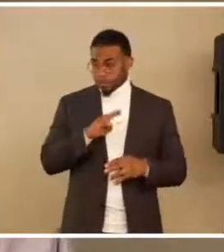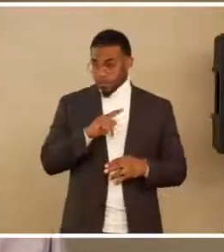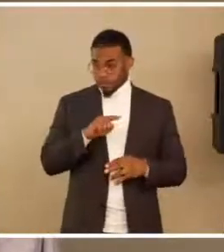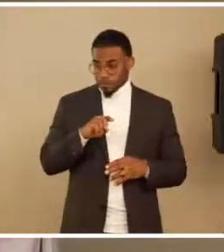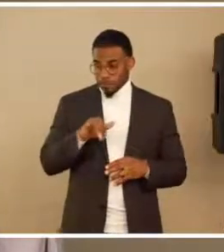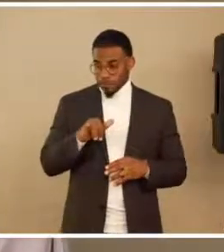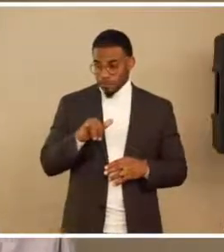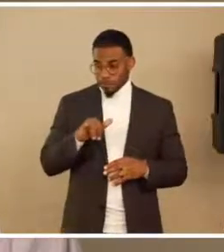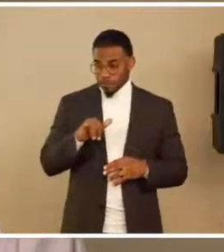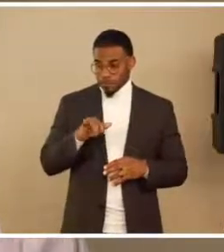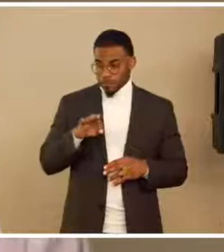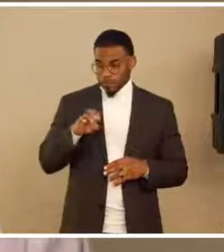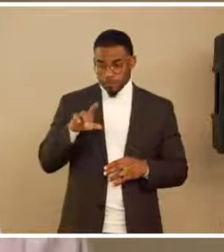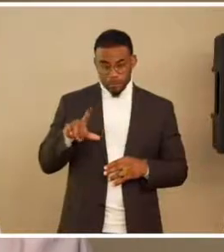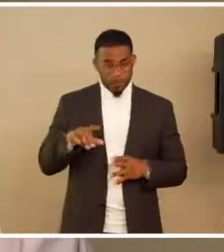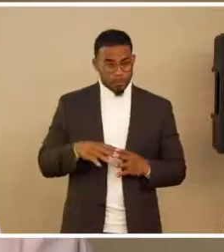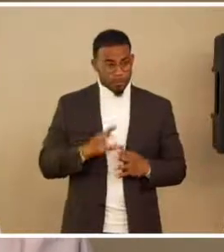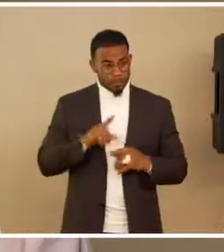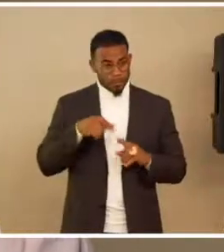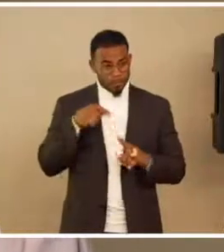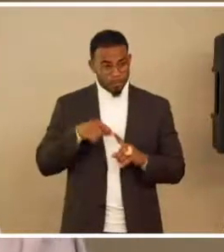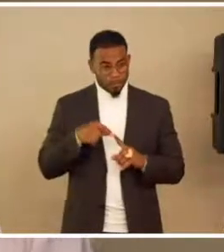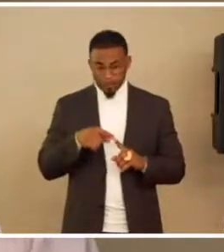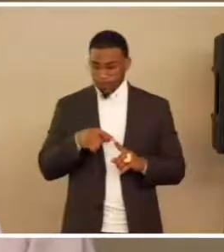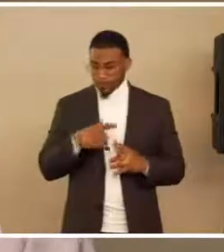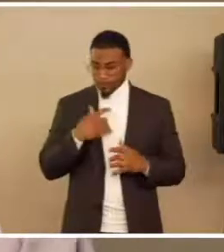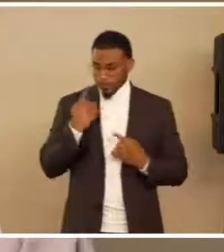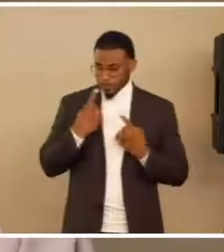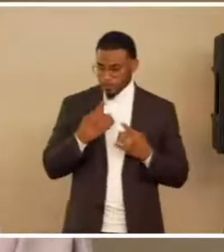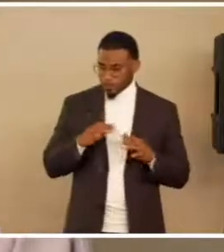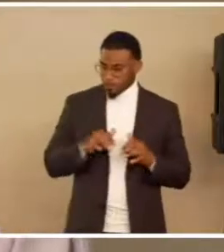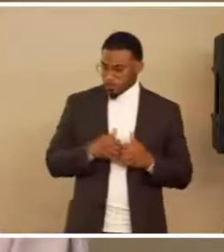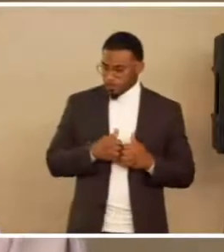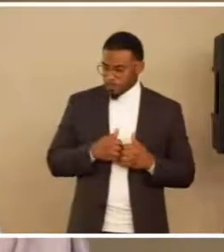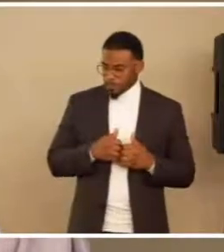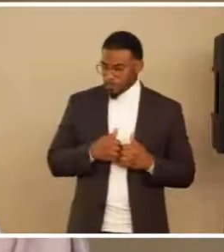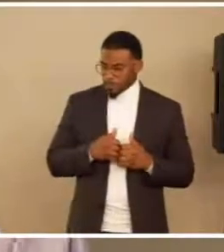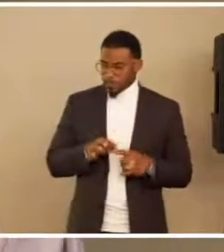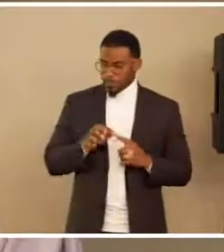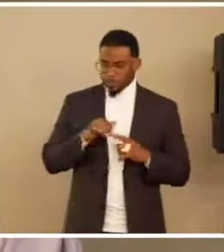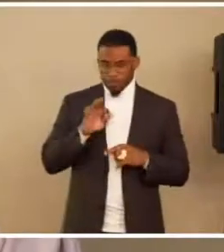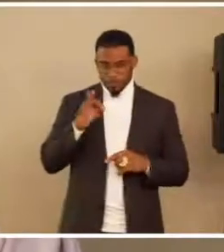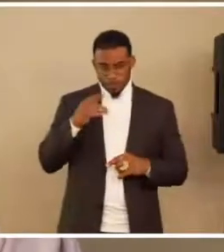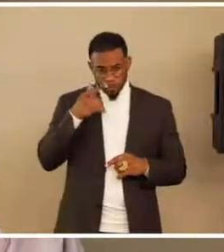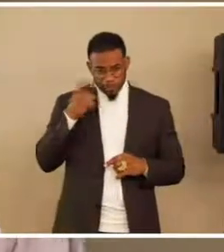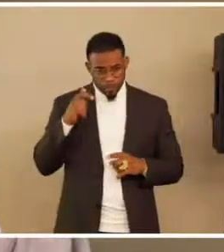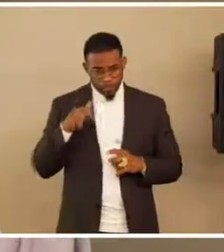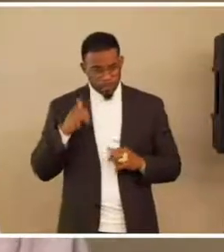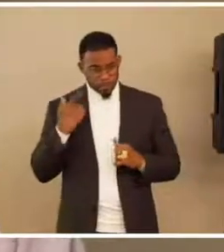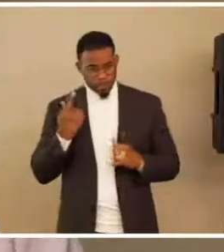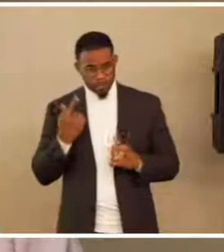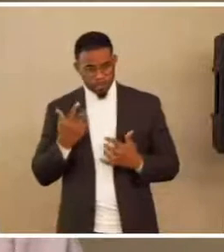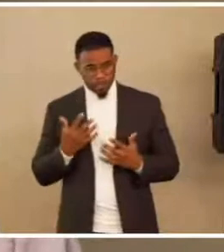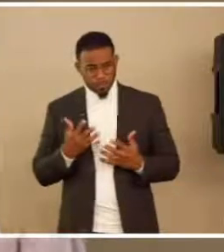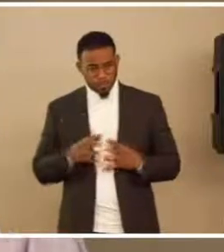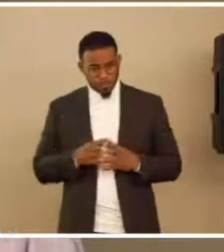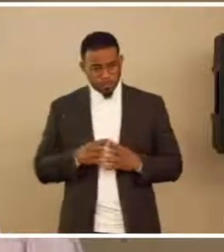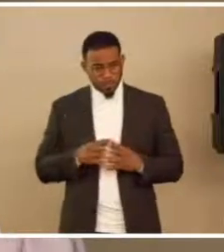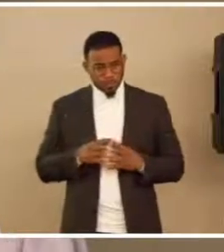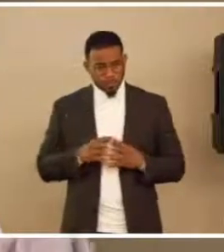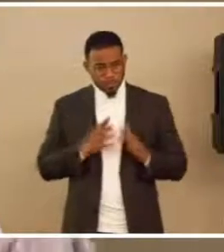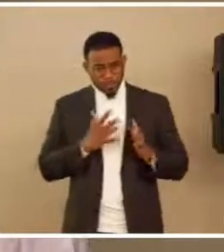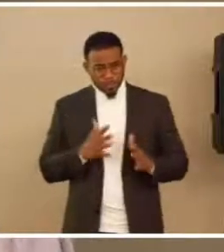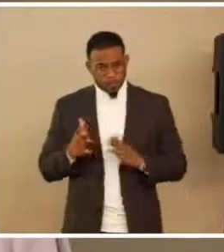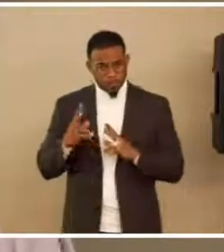is Bootyful. And it's about, I was wondering how come, especially in France, because we've always